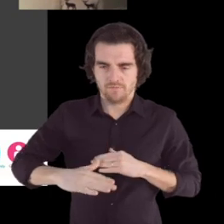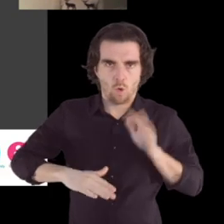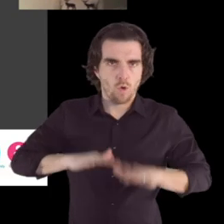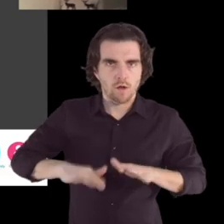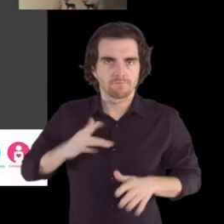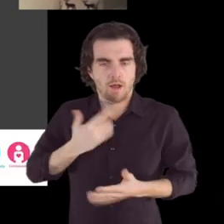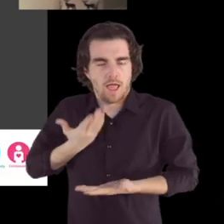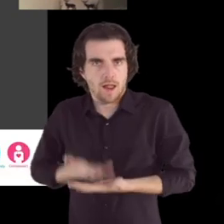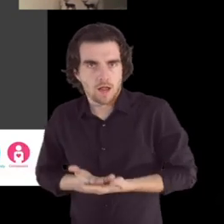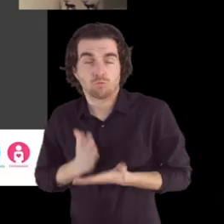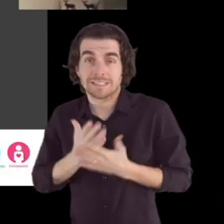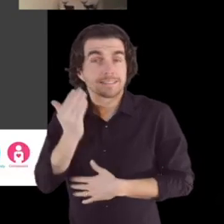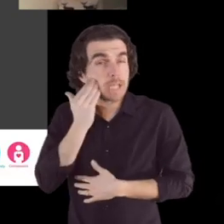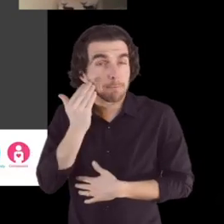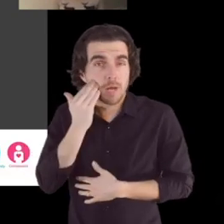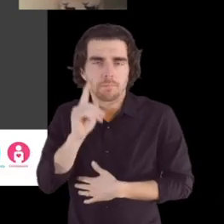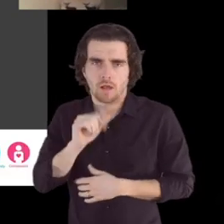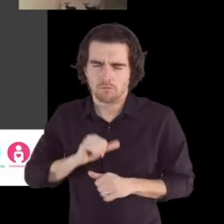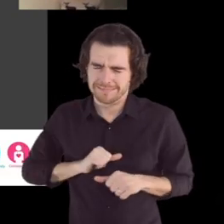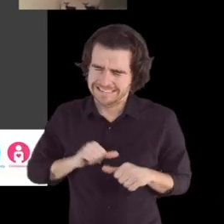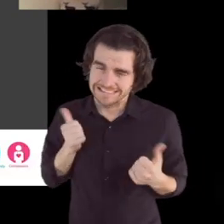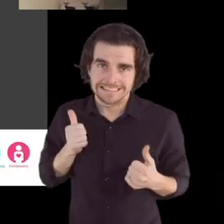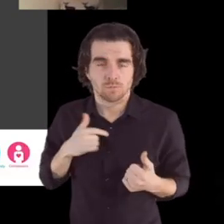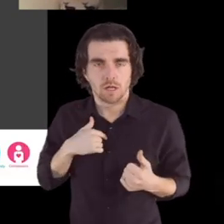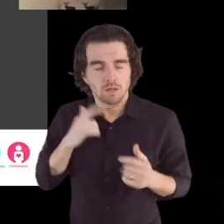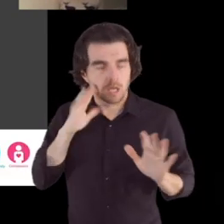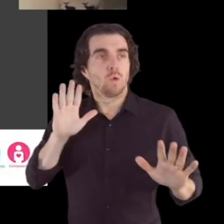chair. It sounds really simple, but it can be really effective.